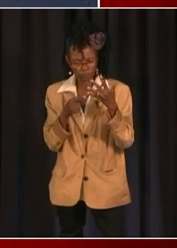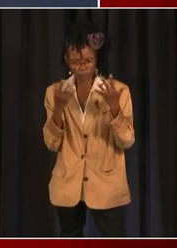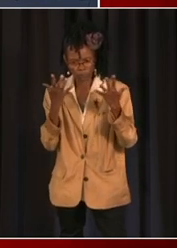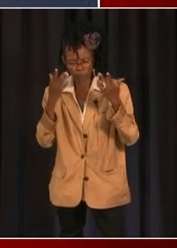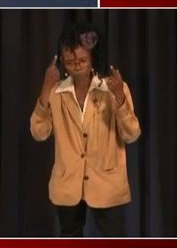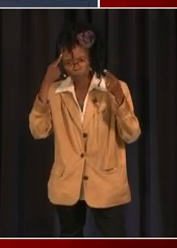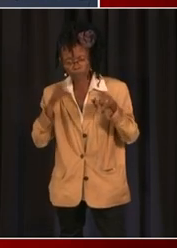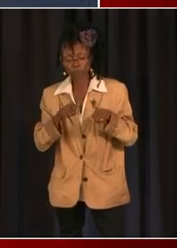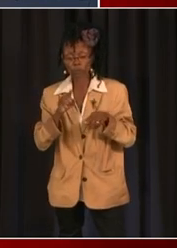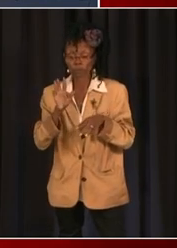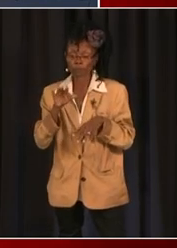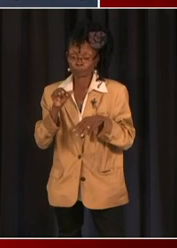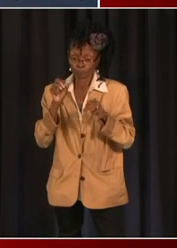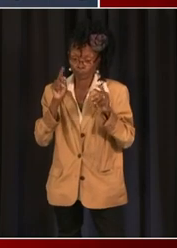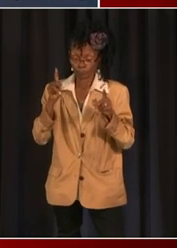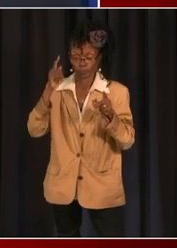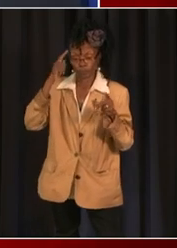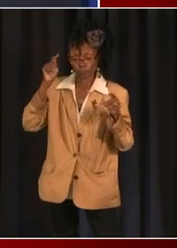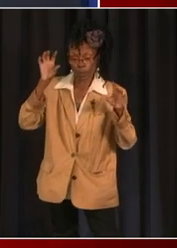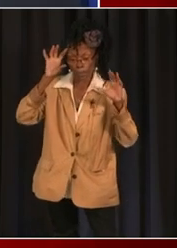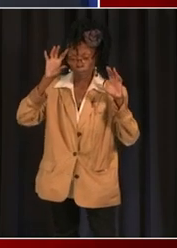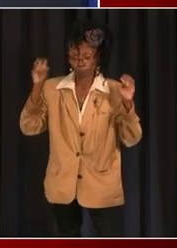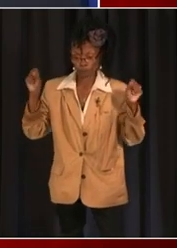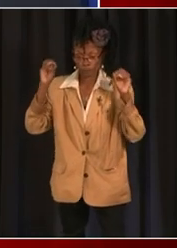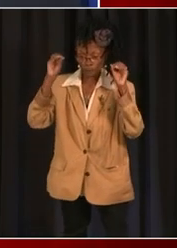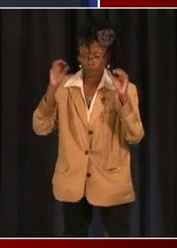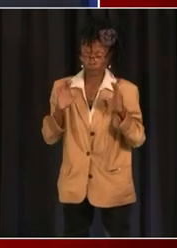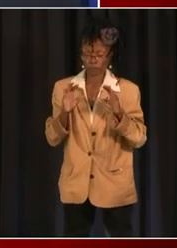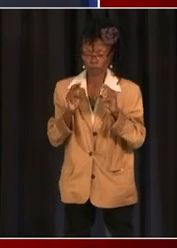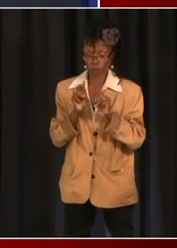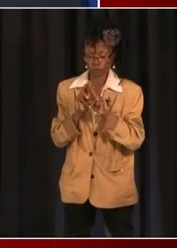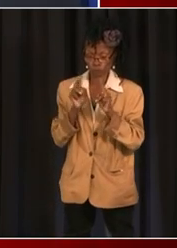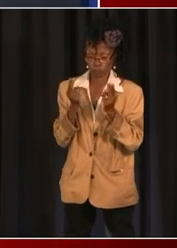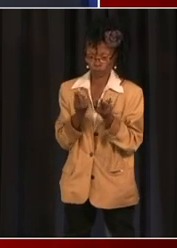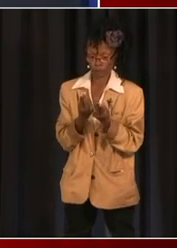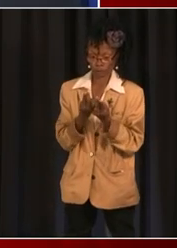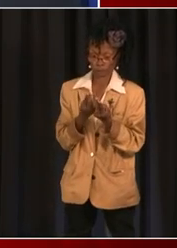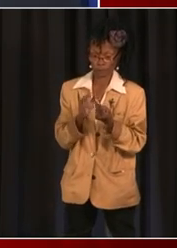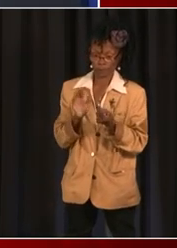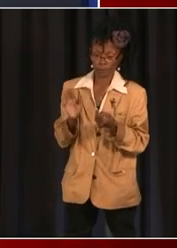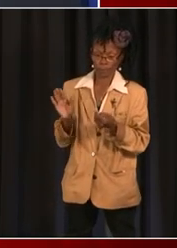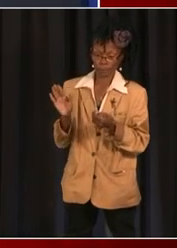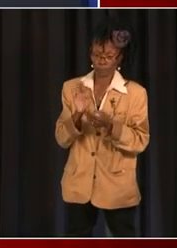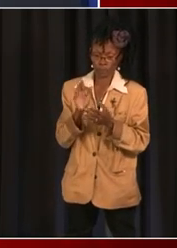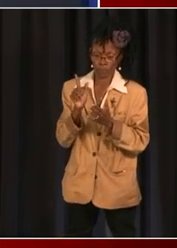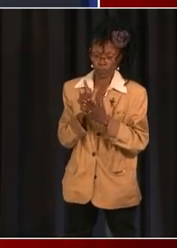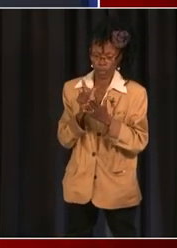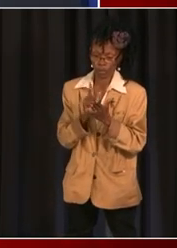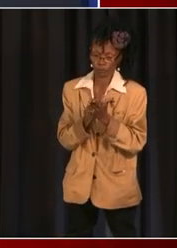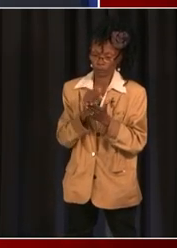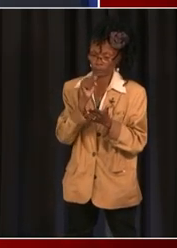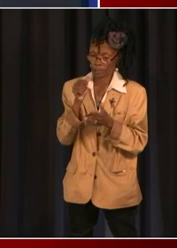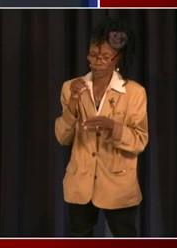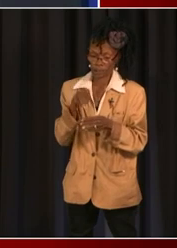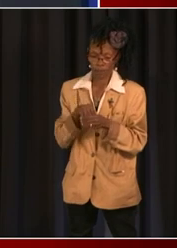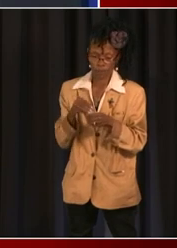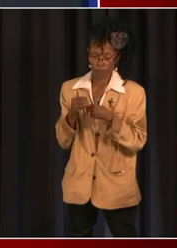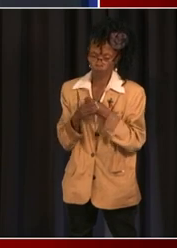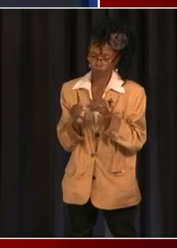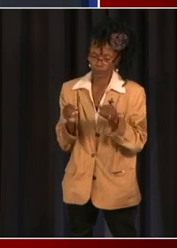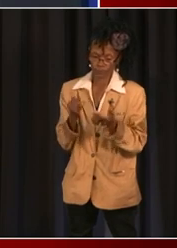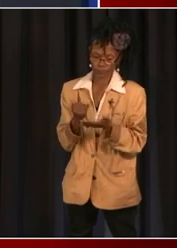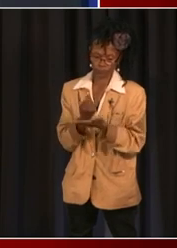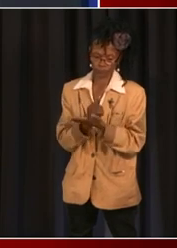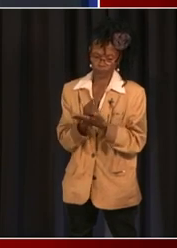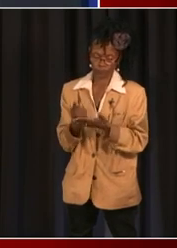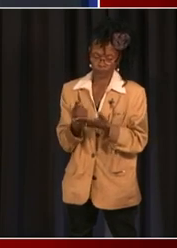according to President Pogue Lyons, their attorney was out of the office on Monday, and